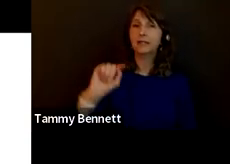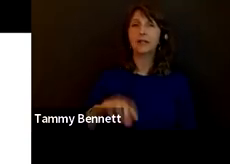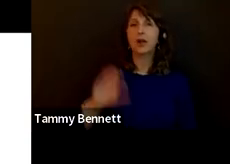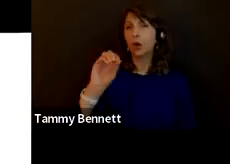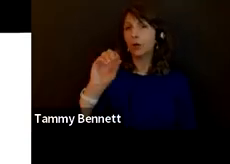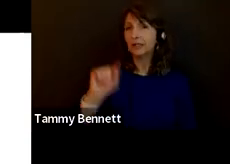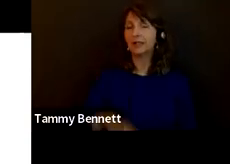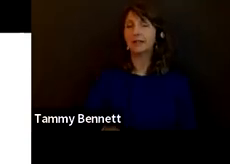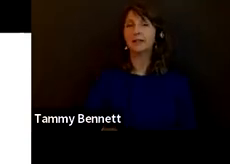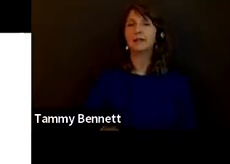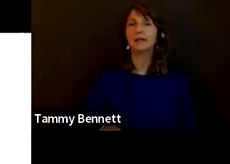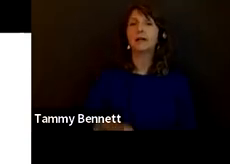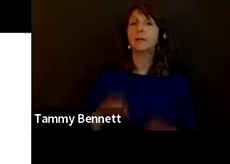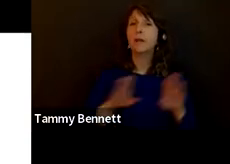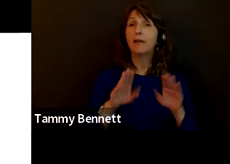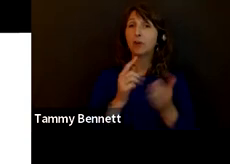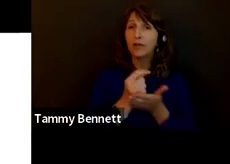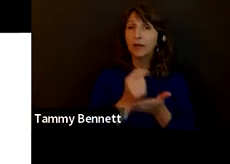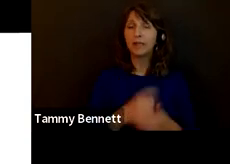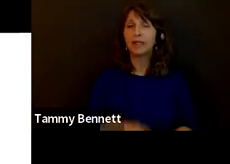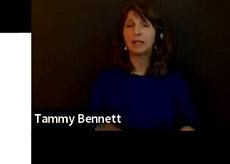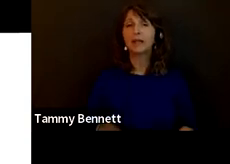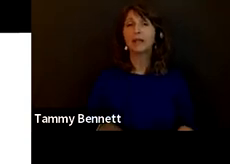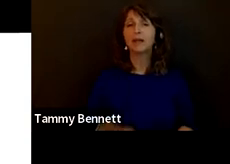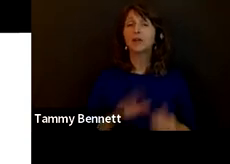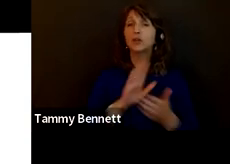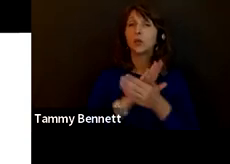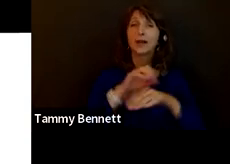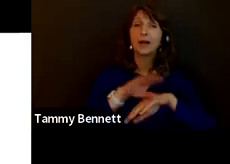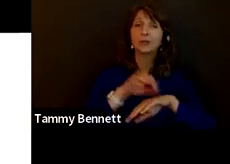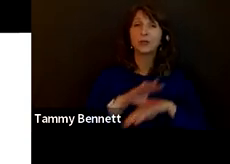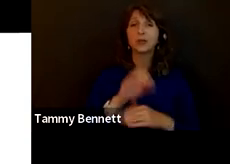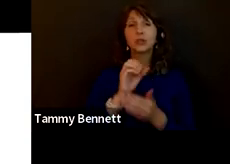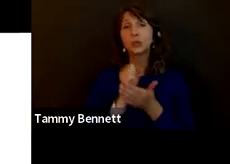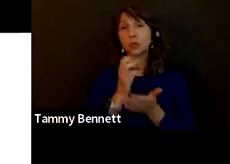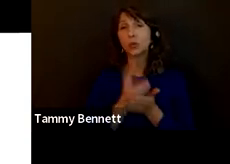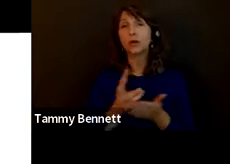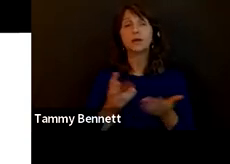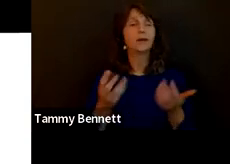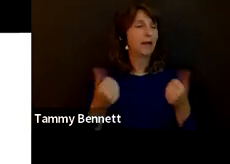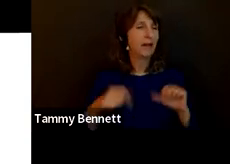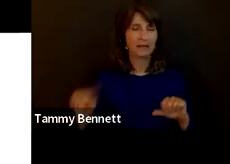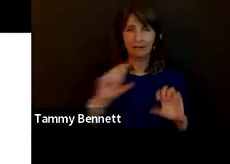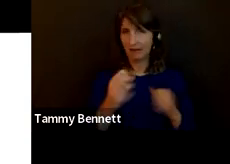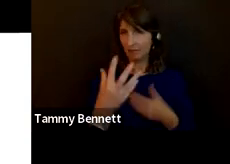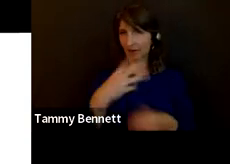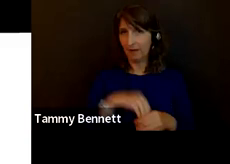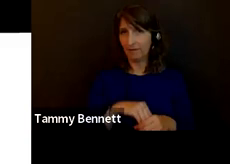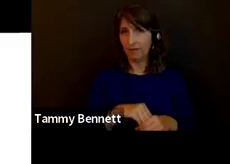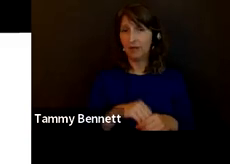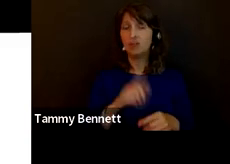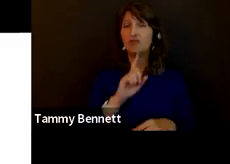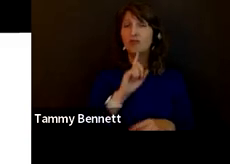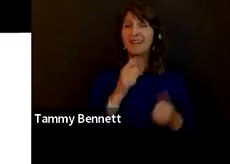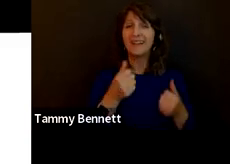therapy, even the school counselor, your school social worker. And this is something that I think some people forget. Any community agency